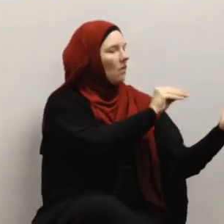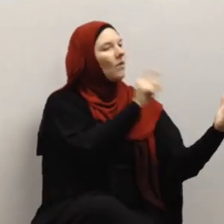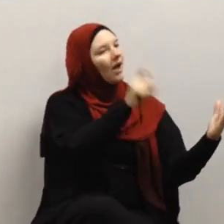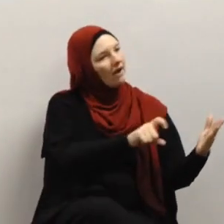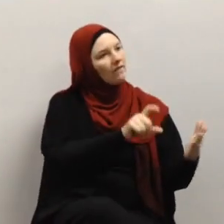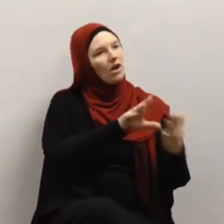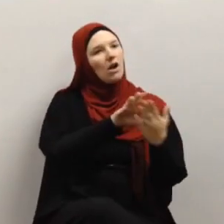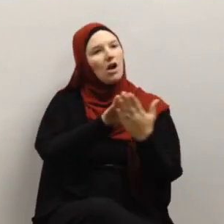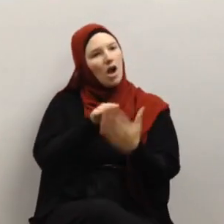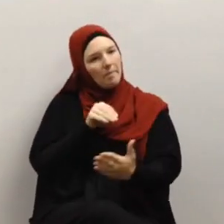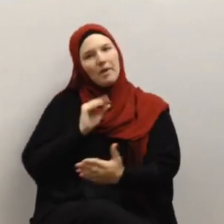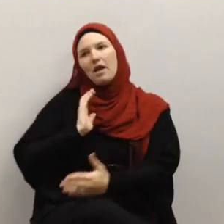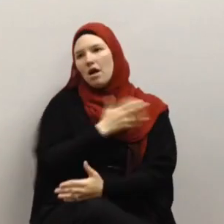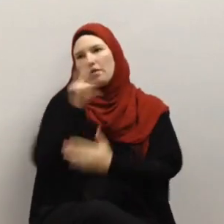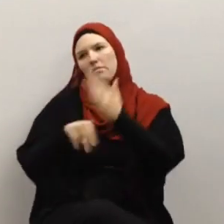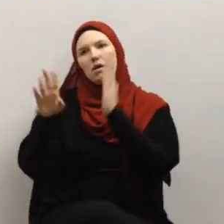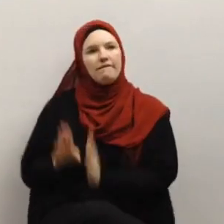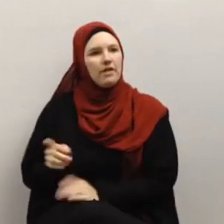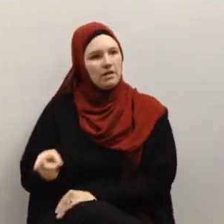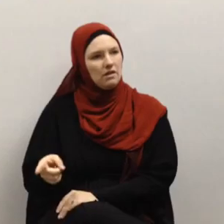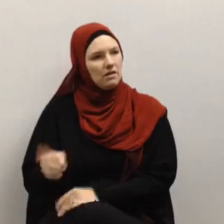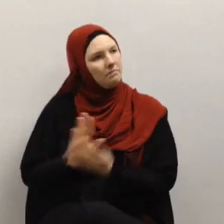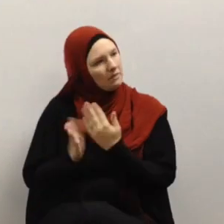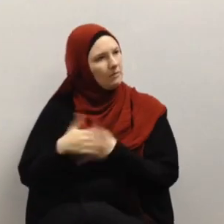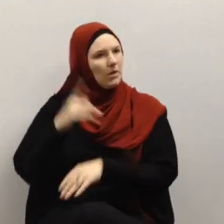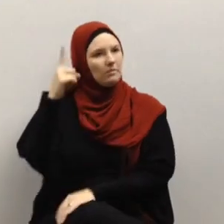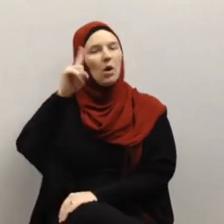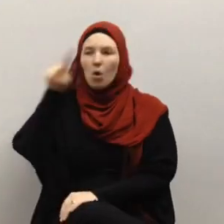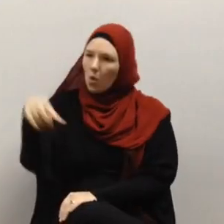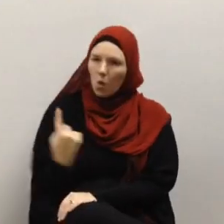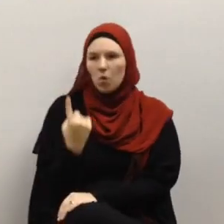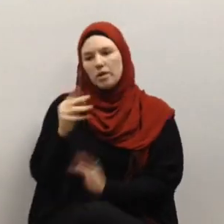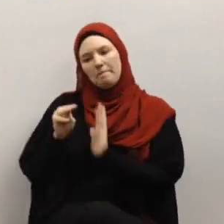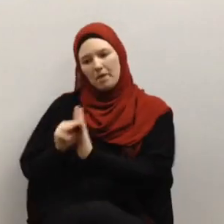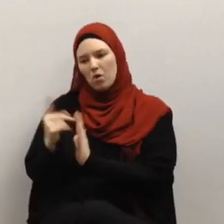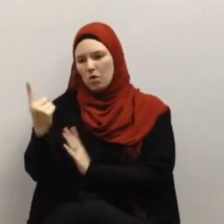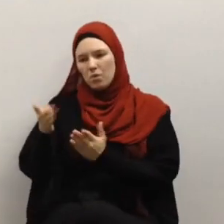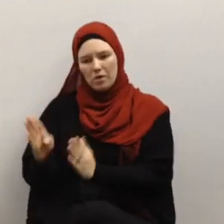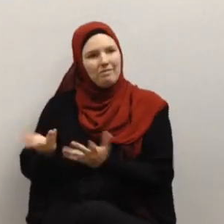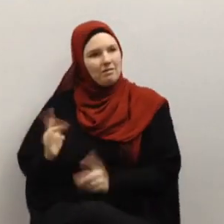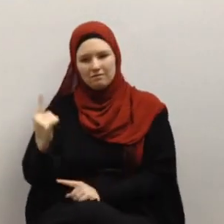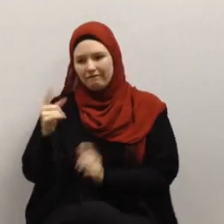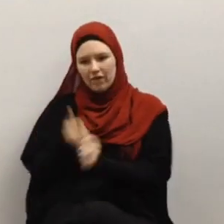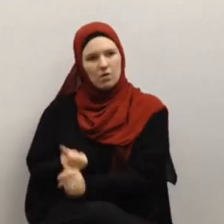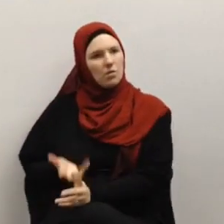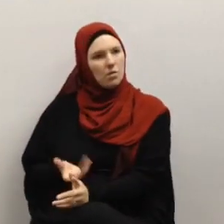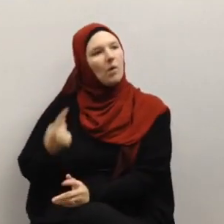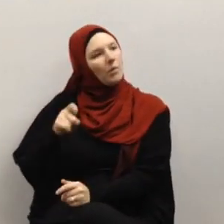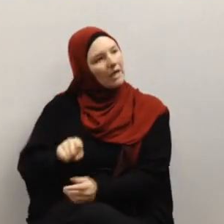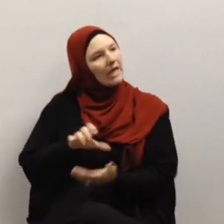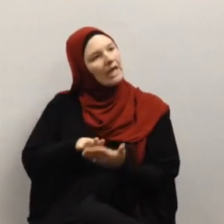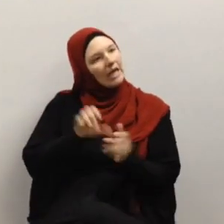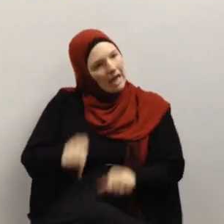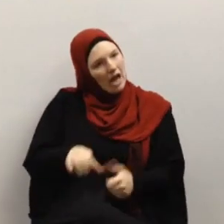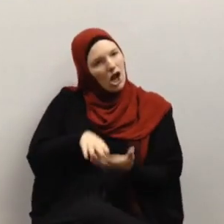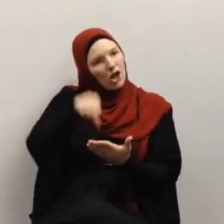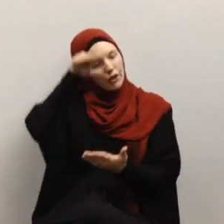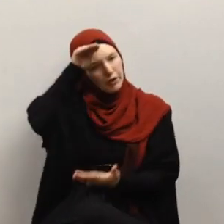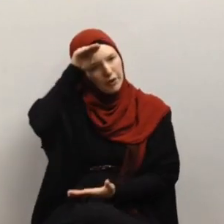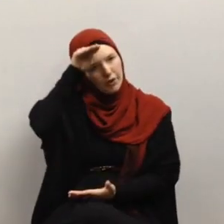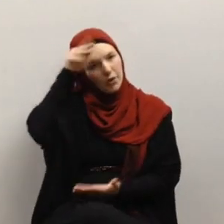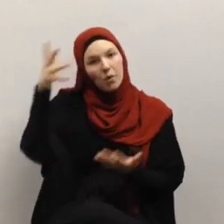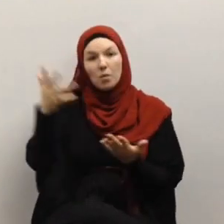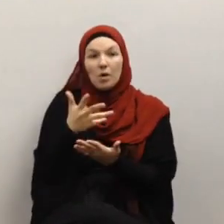sallallahu alaihi wasallam. He is the only model we need to follow. We can learn whatever is not in the